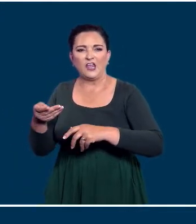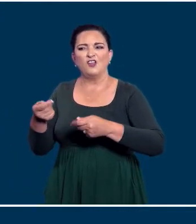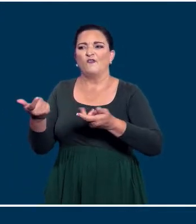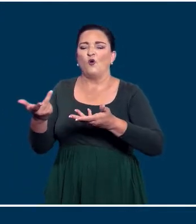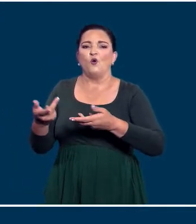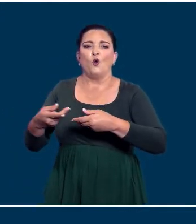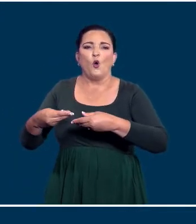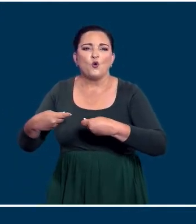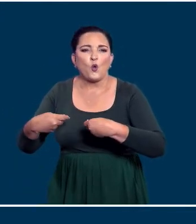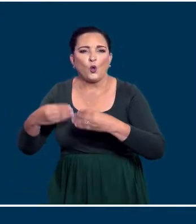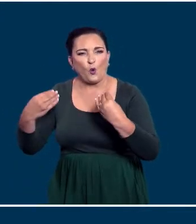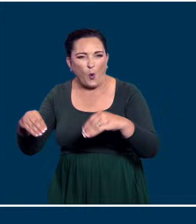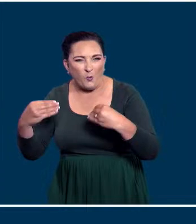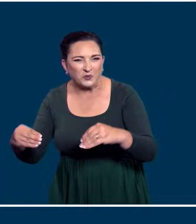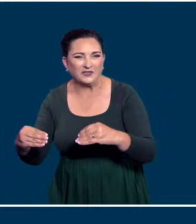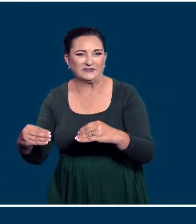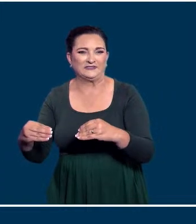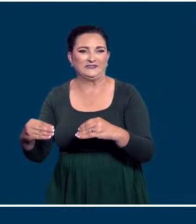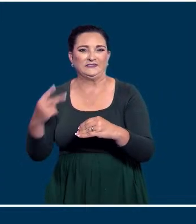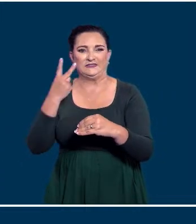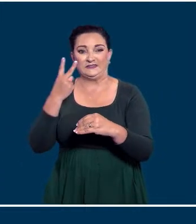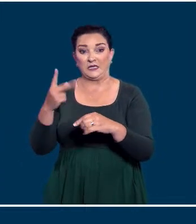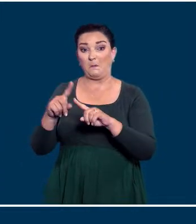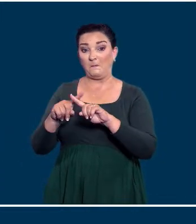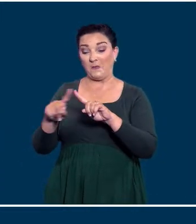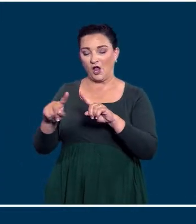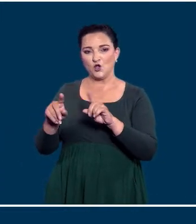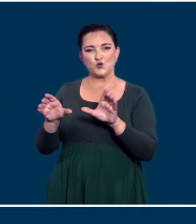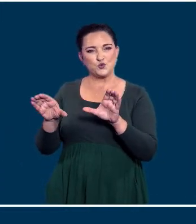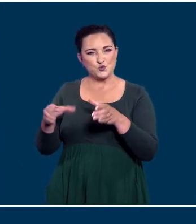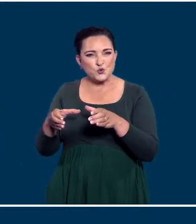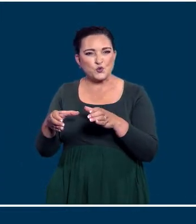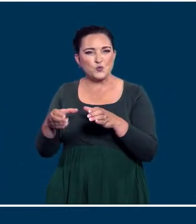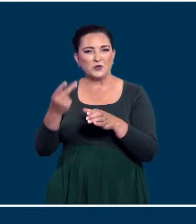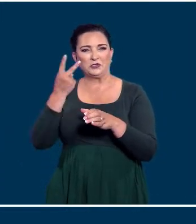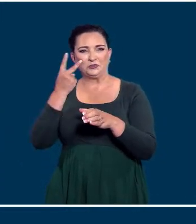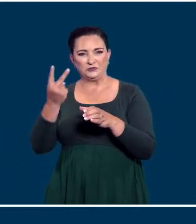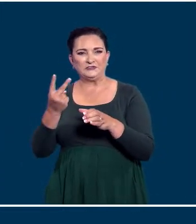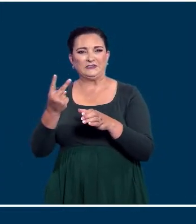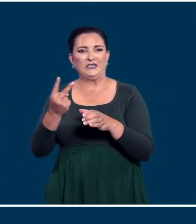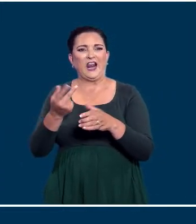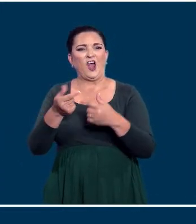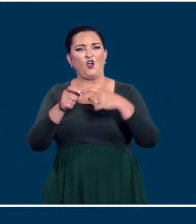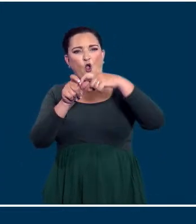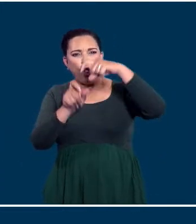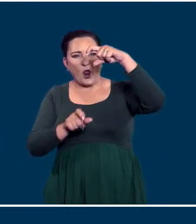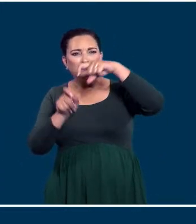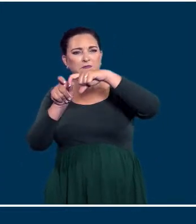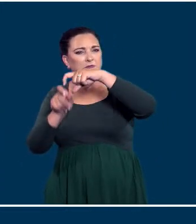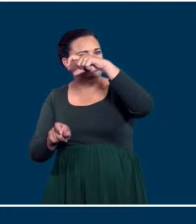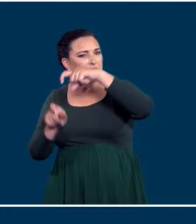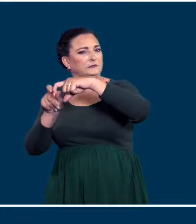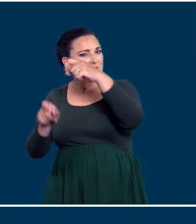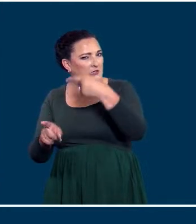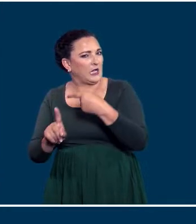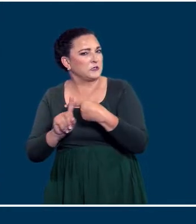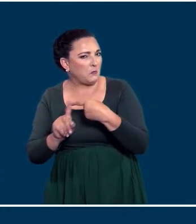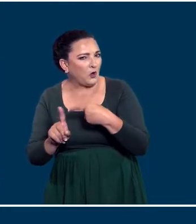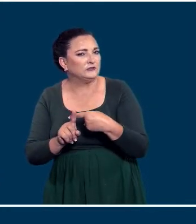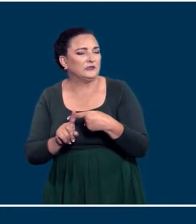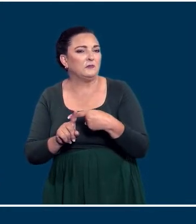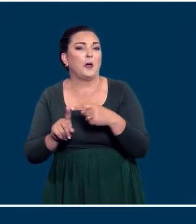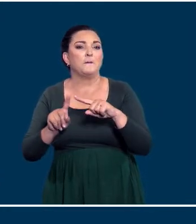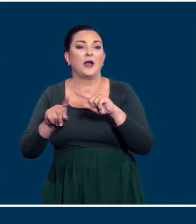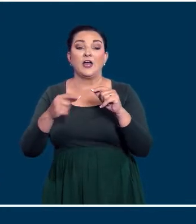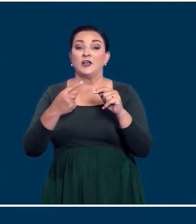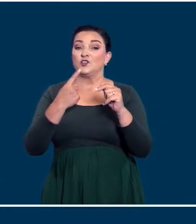can see a nice grouping of blue columns that are positive, and that red line, which is the year-on-year growth